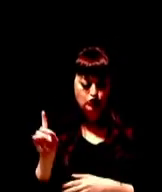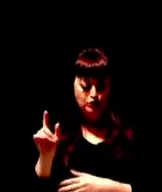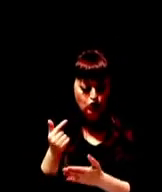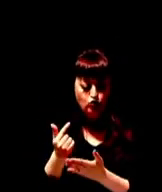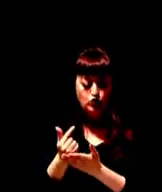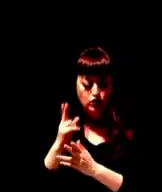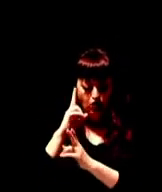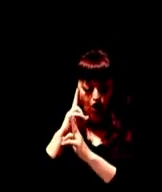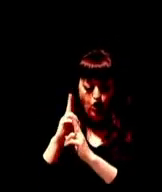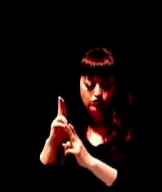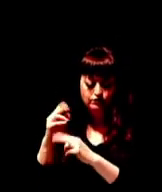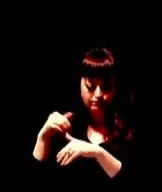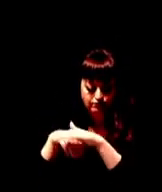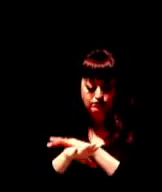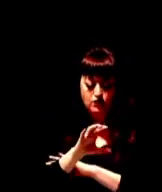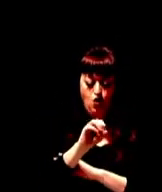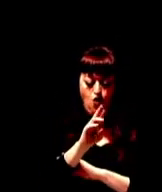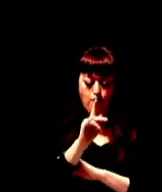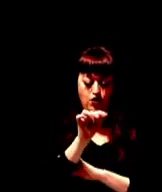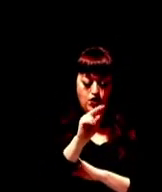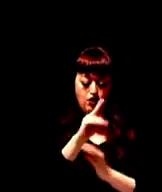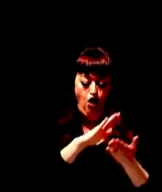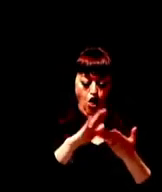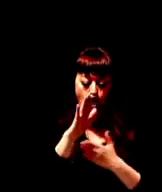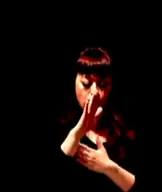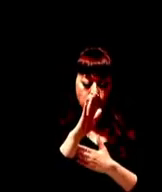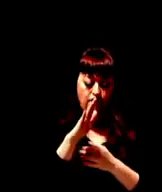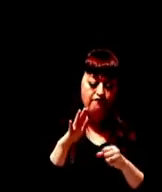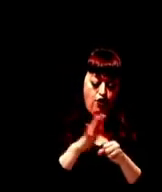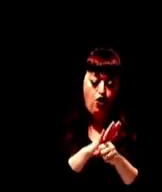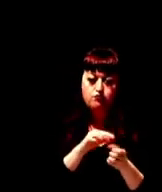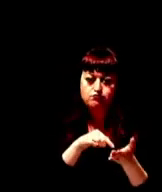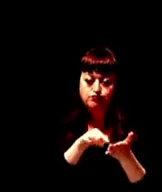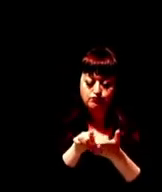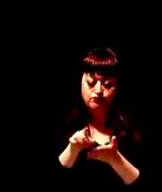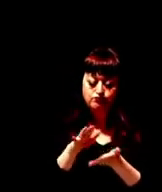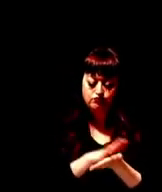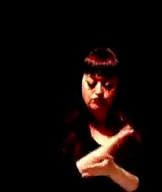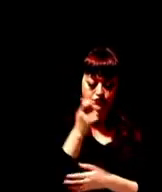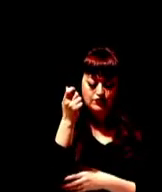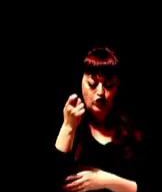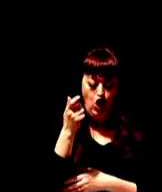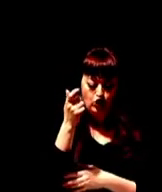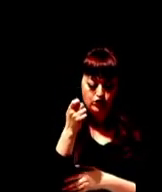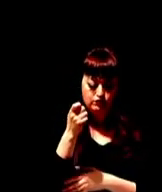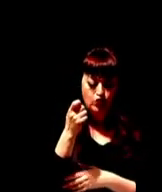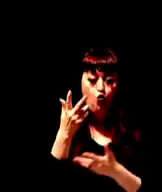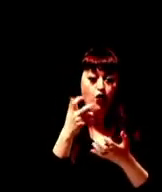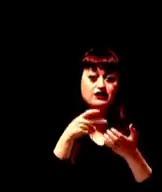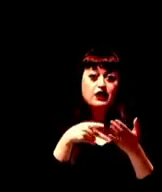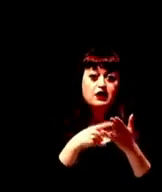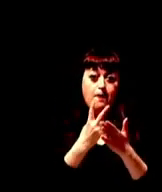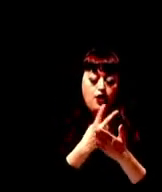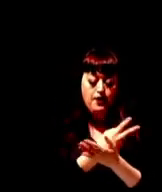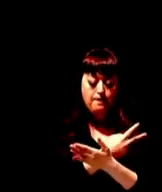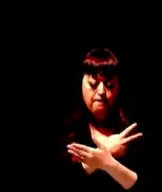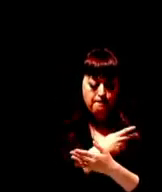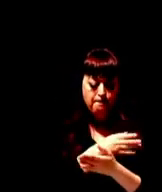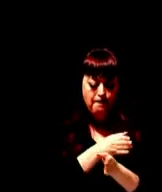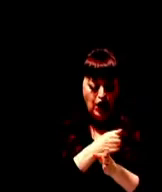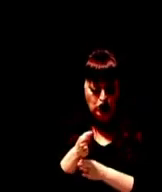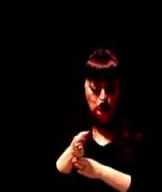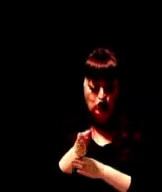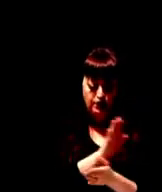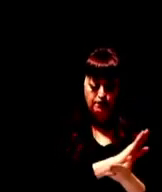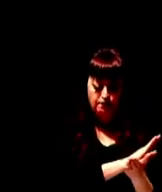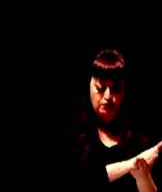honors and has been accepted to Oberlin College on a full ride scholarship and hopes to double major in music performance and biochem on